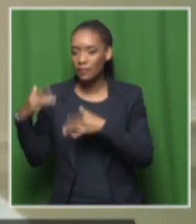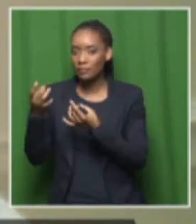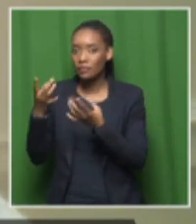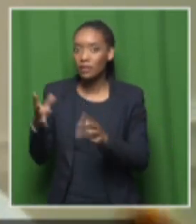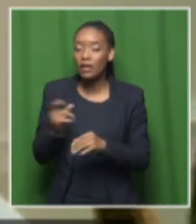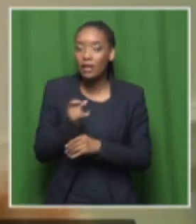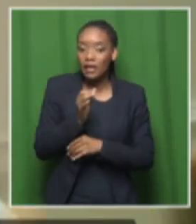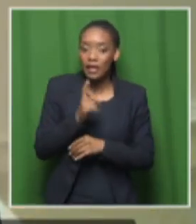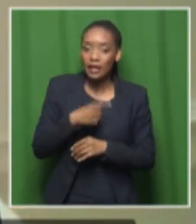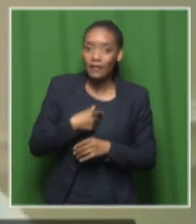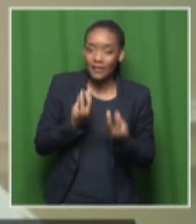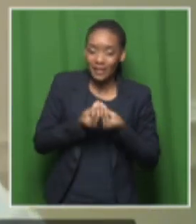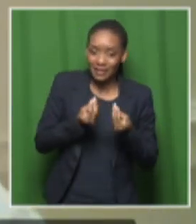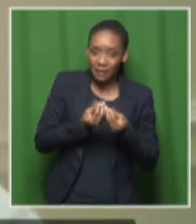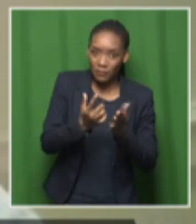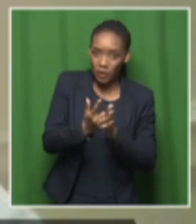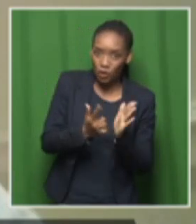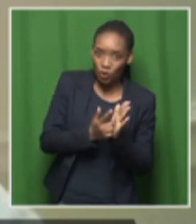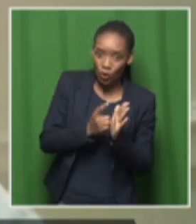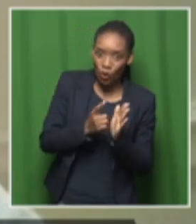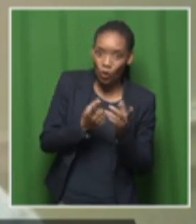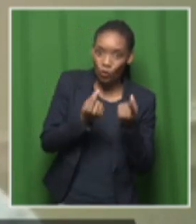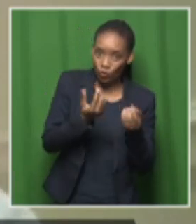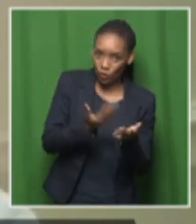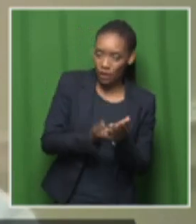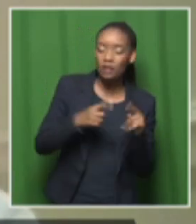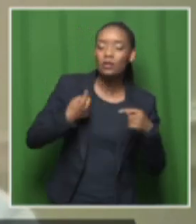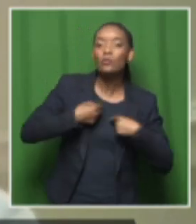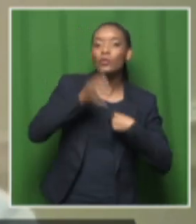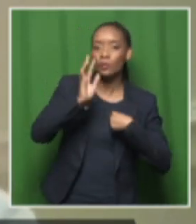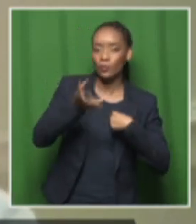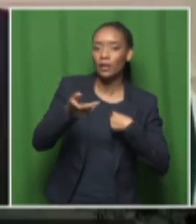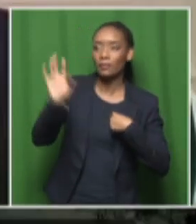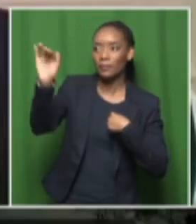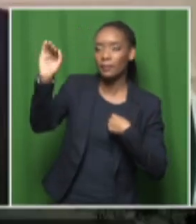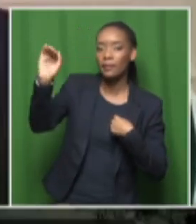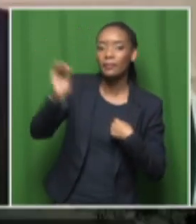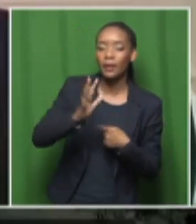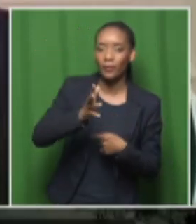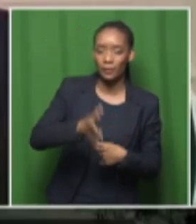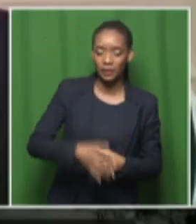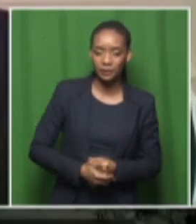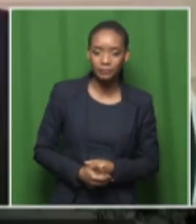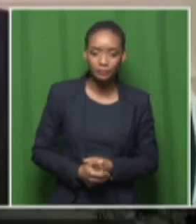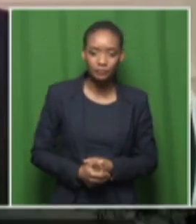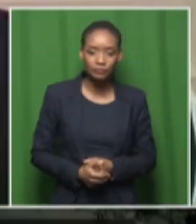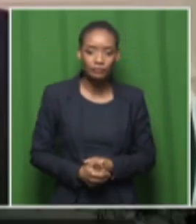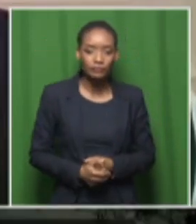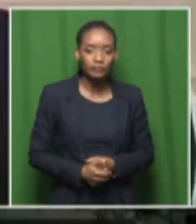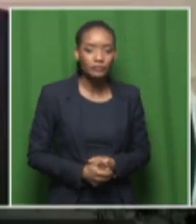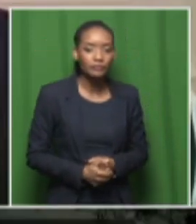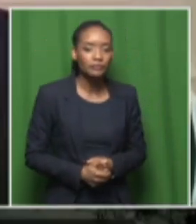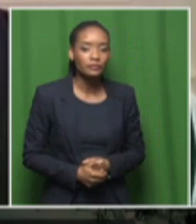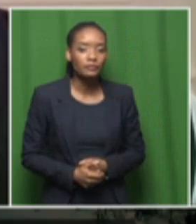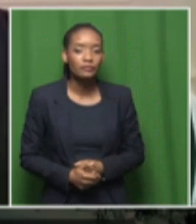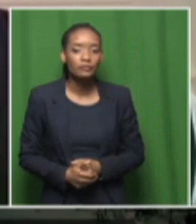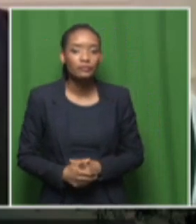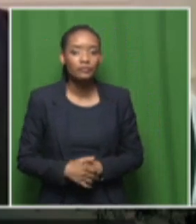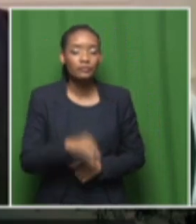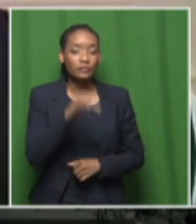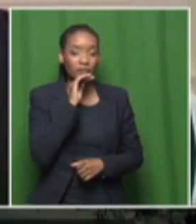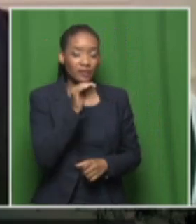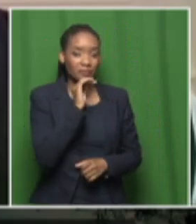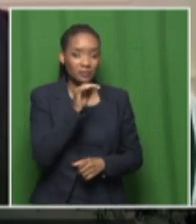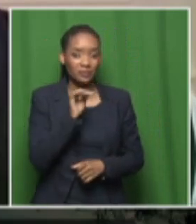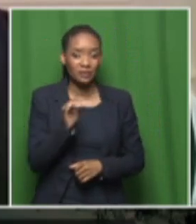definitely act and reach out to where he is. Advocate Mothibi, does this mean that you are solely going to